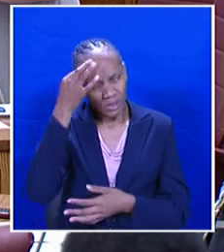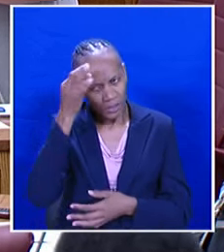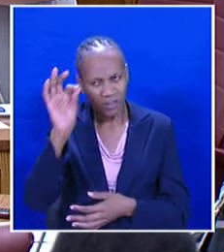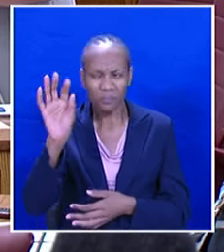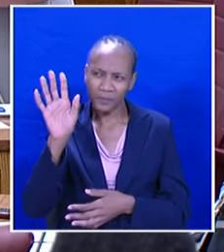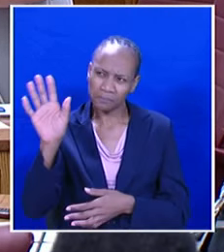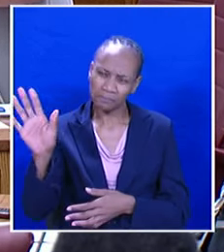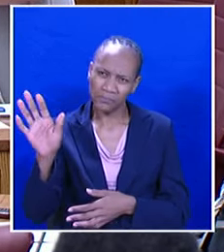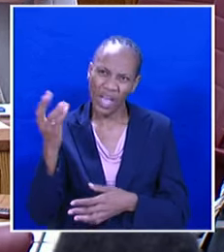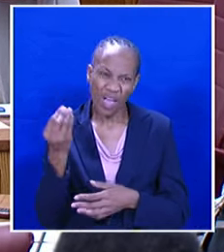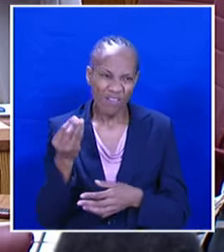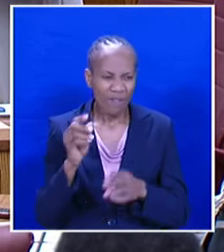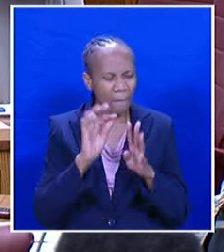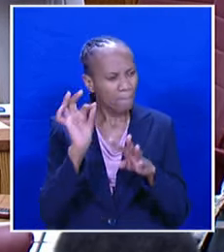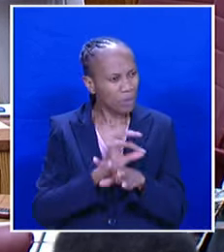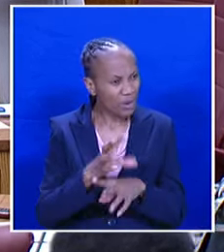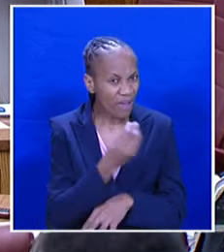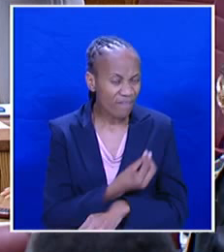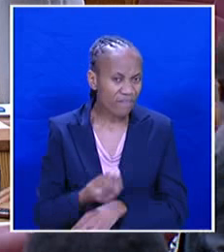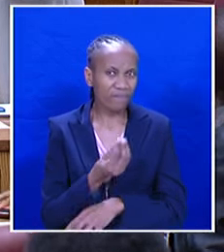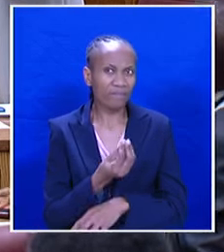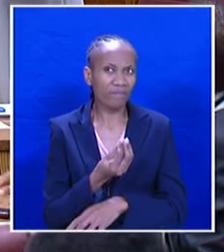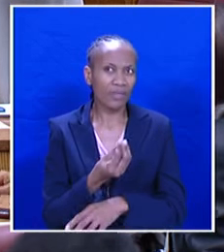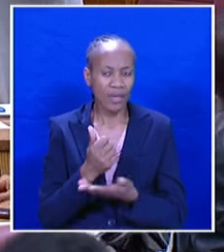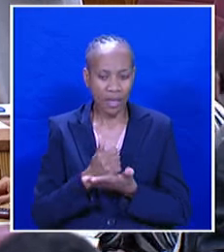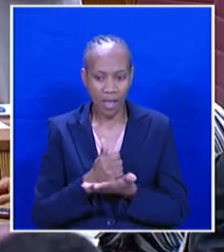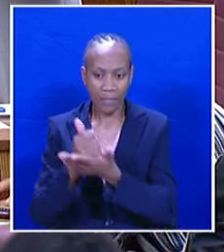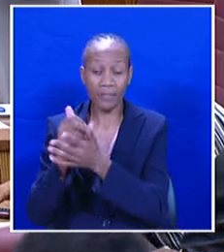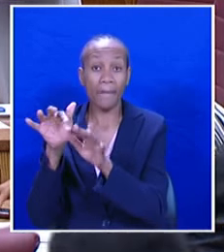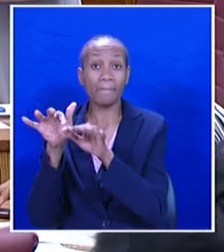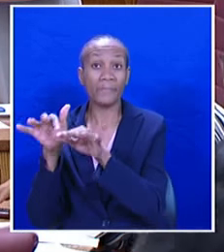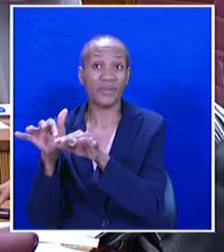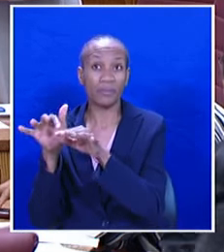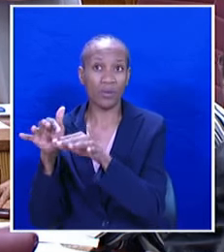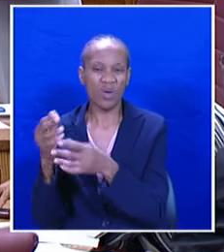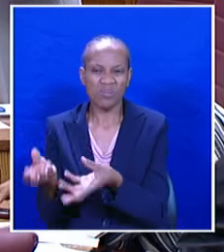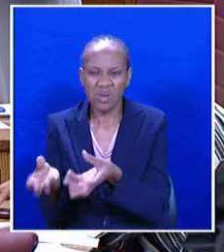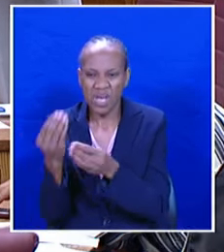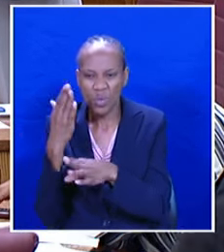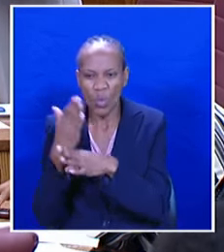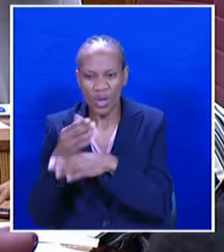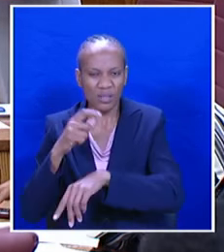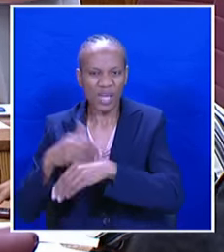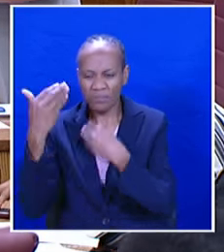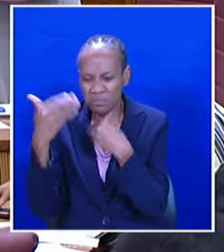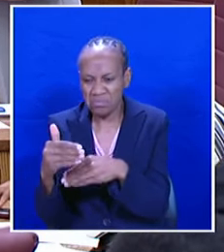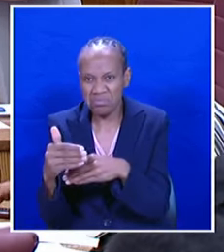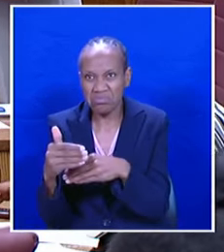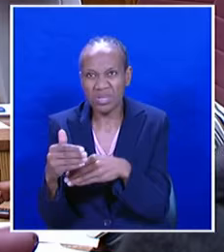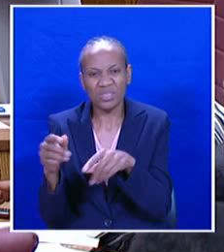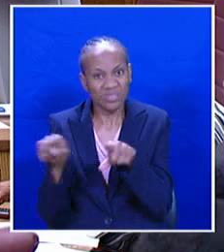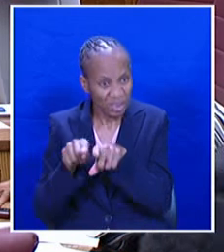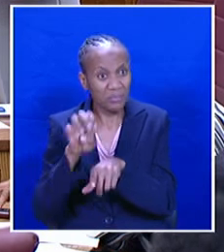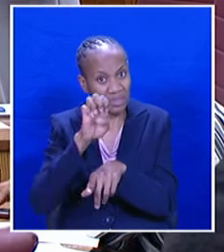place, to enable people involved in the short-term job creation programs, such as the EPW, to migrate